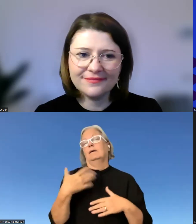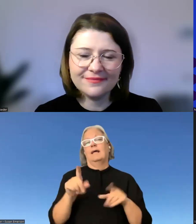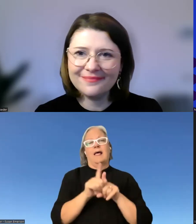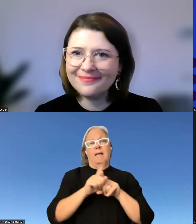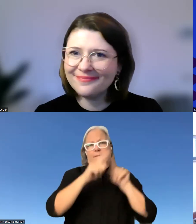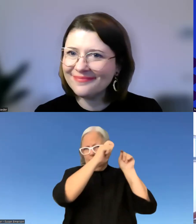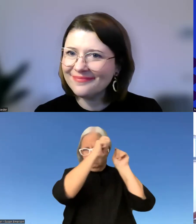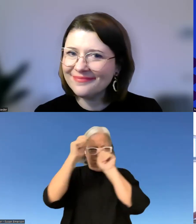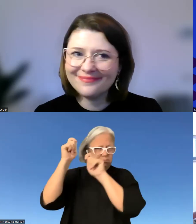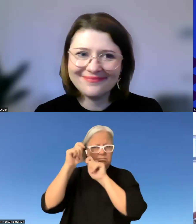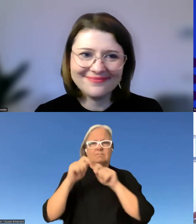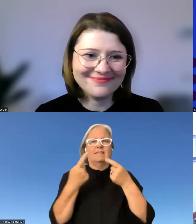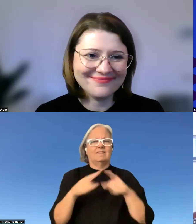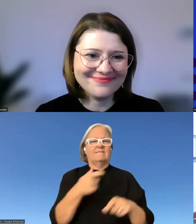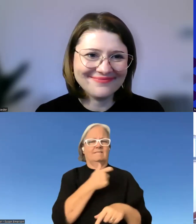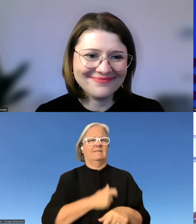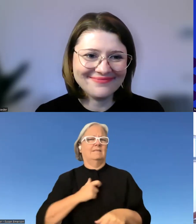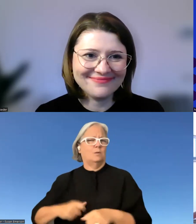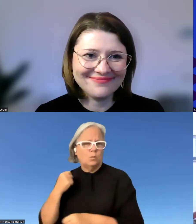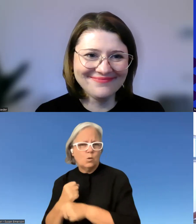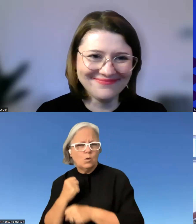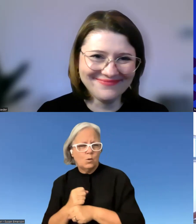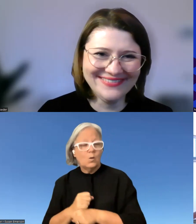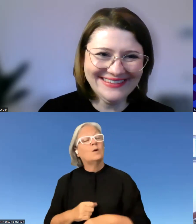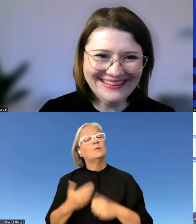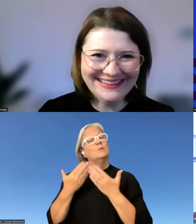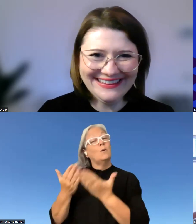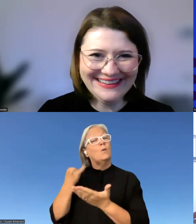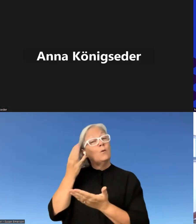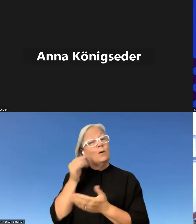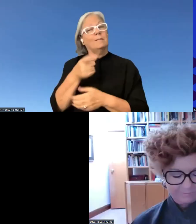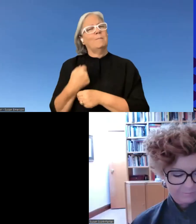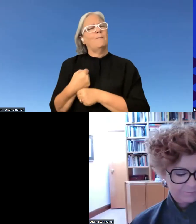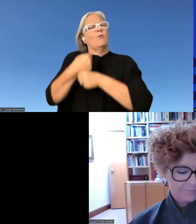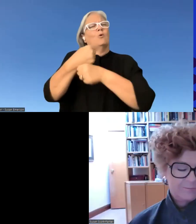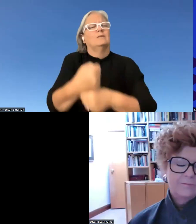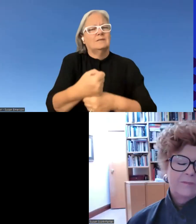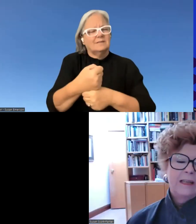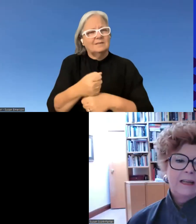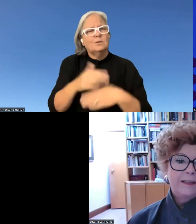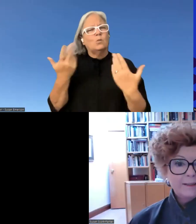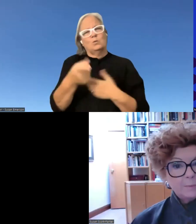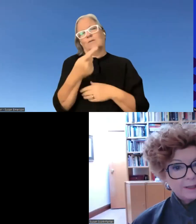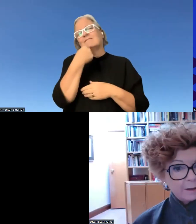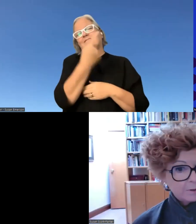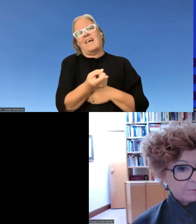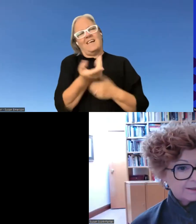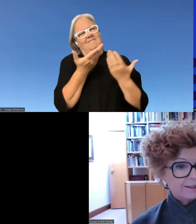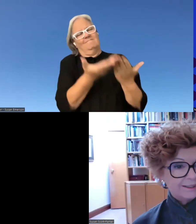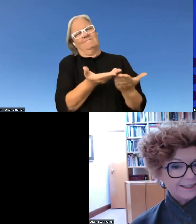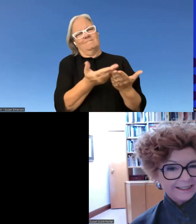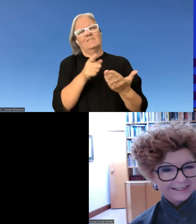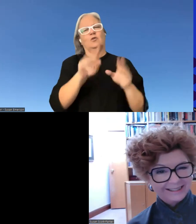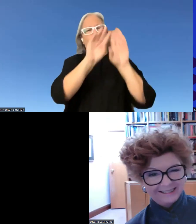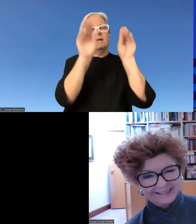Project Ambassador. Miss Ambassador, what would you say about the Zero Project? I think it's Madame